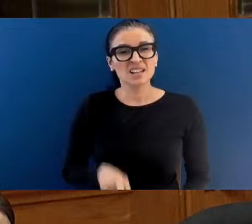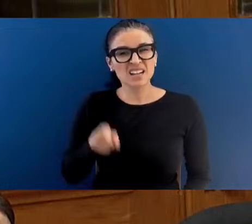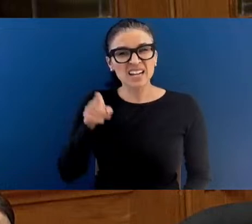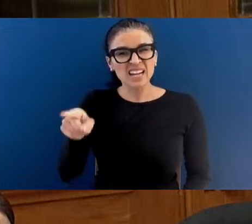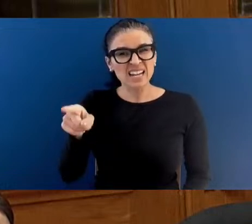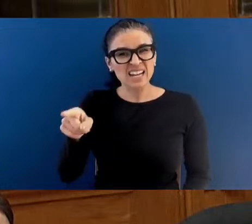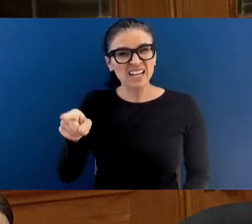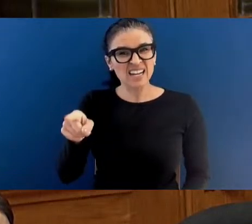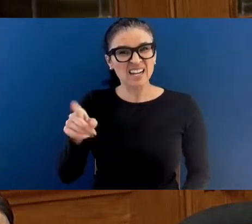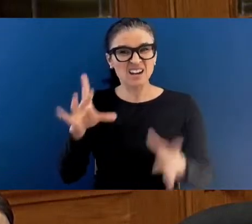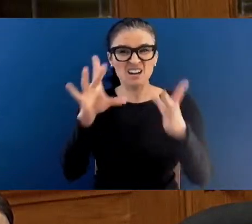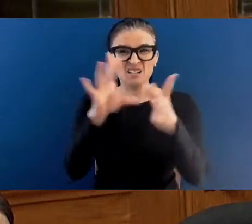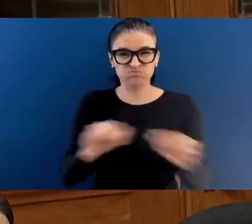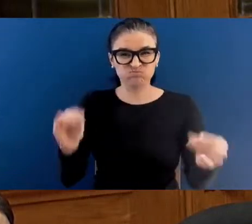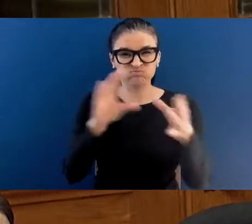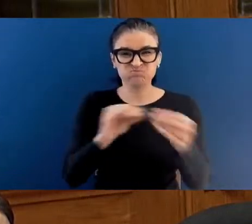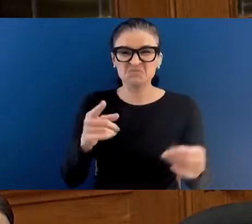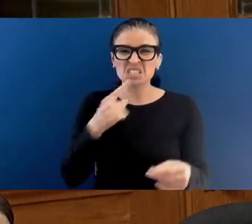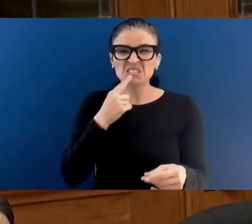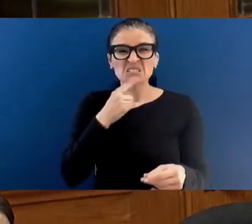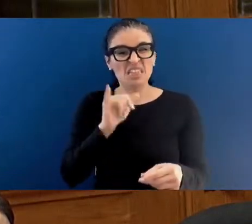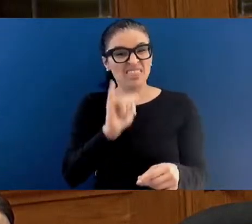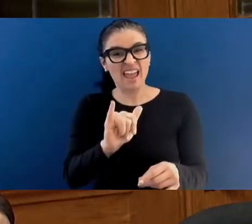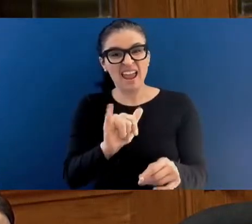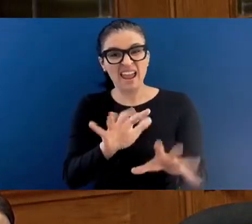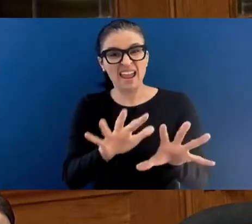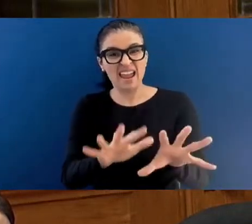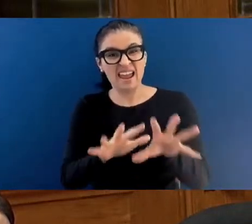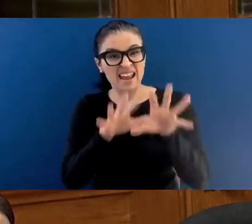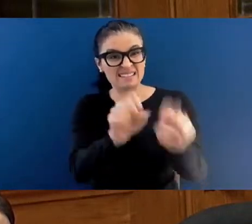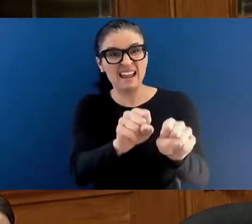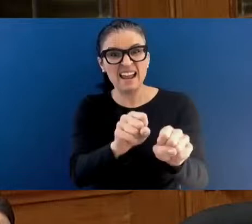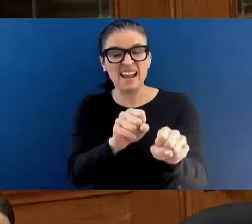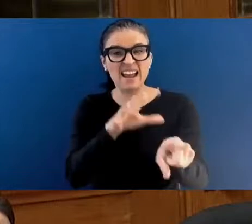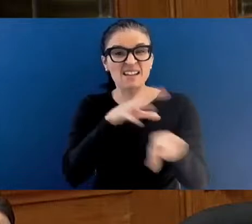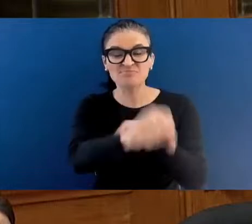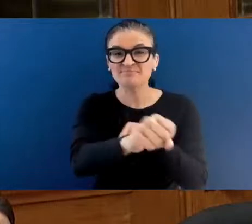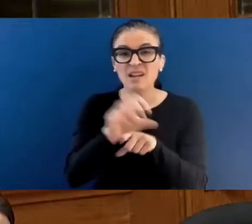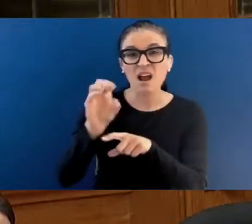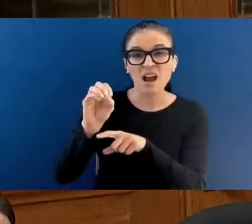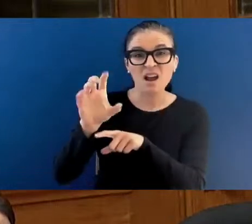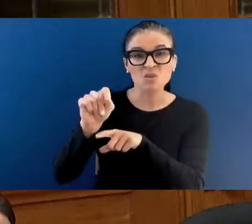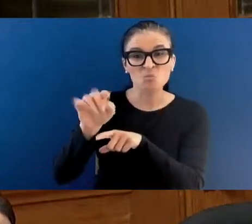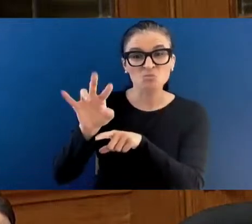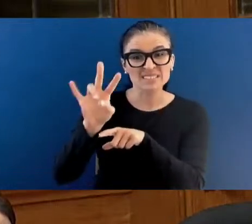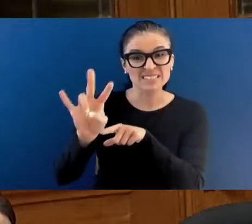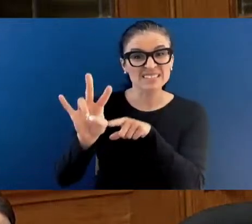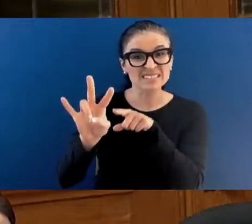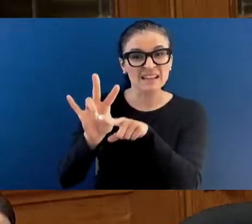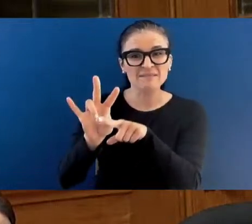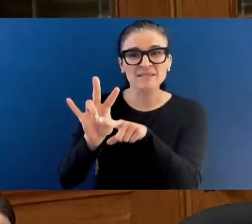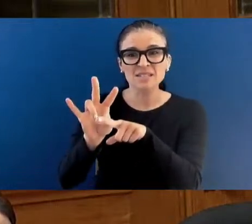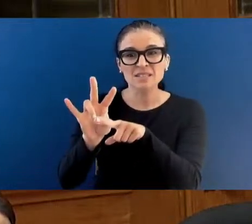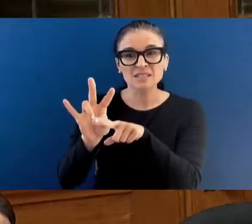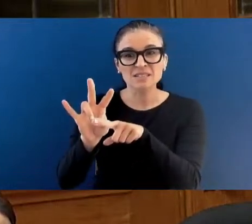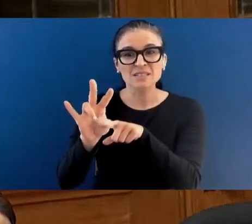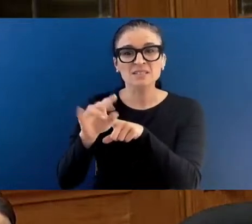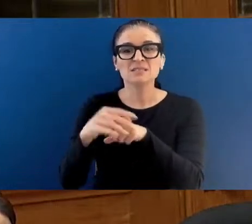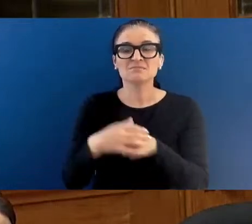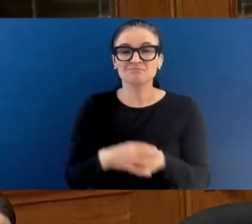could imagine by no one else other than this NDP Premier. In her speech,